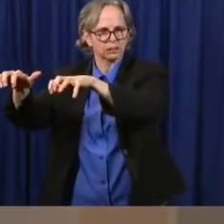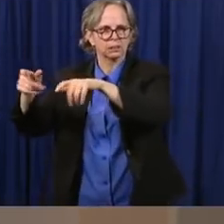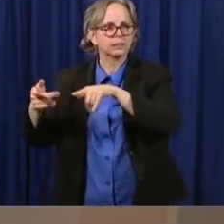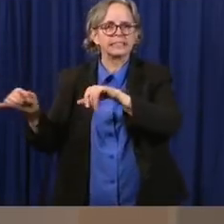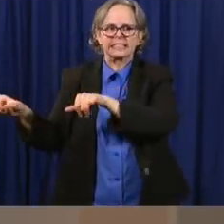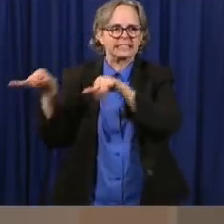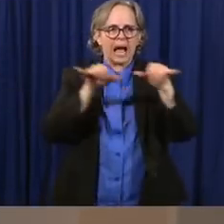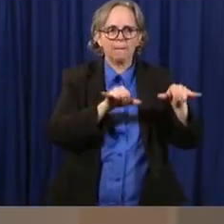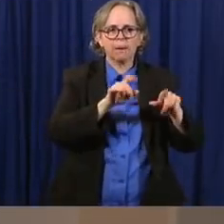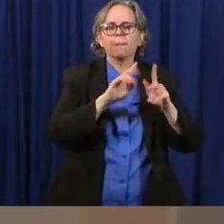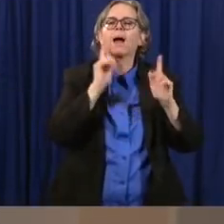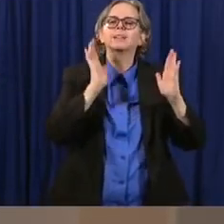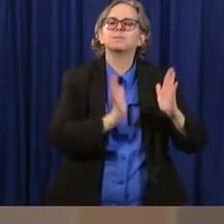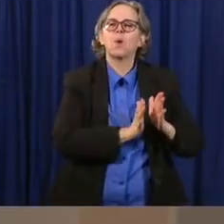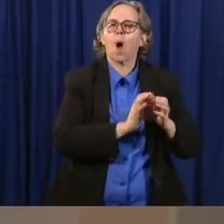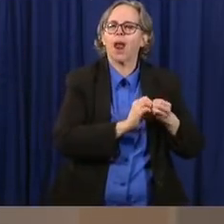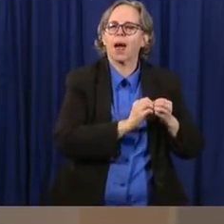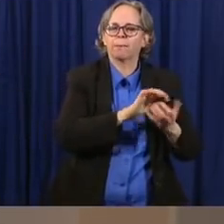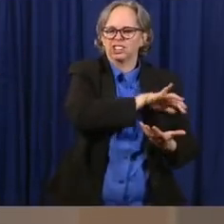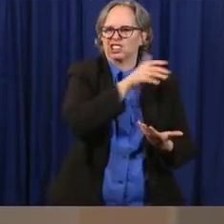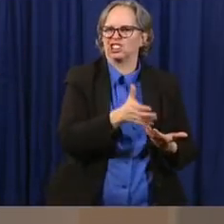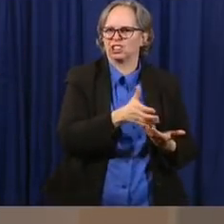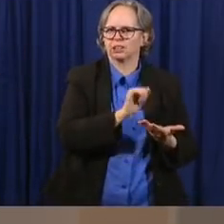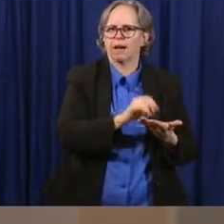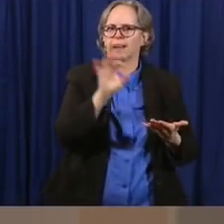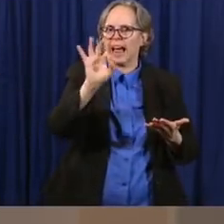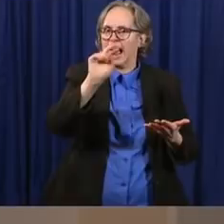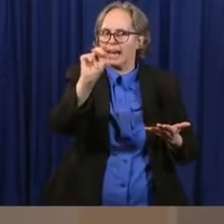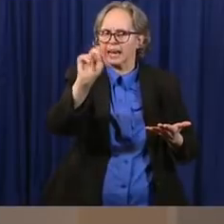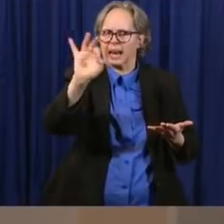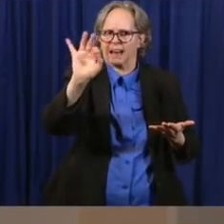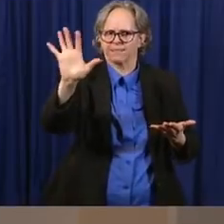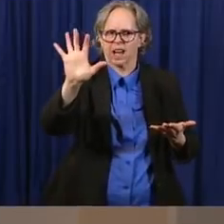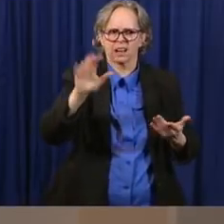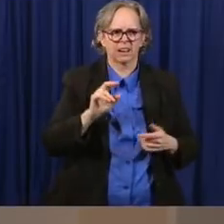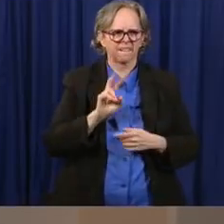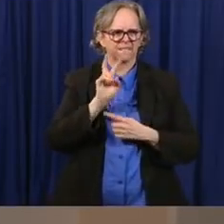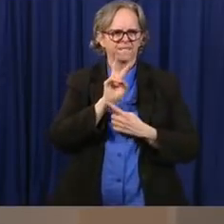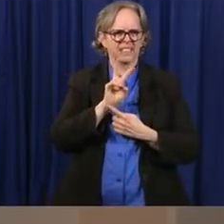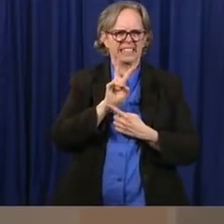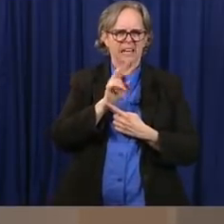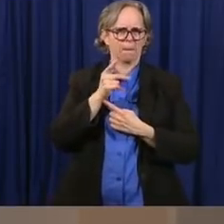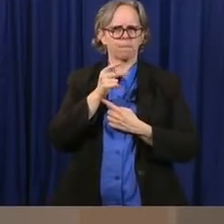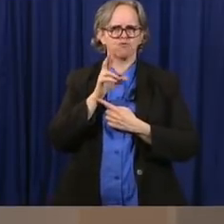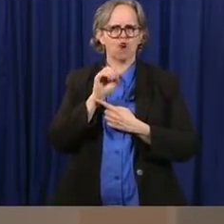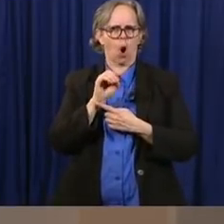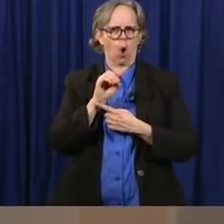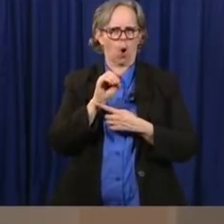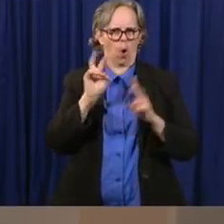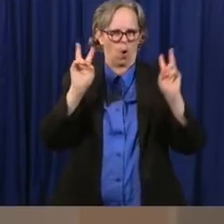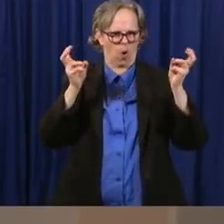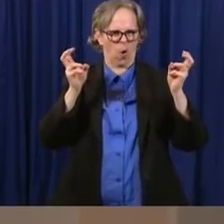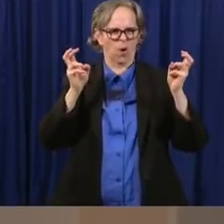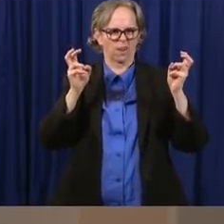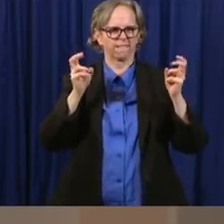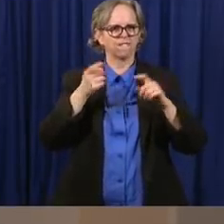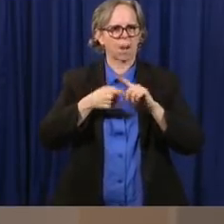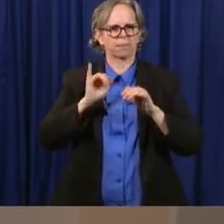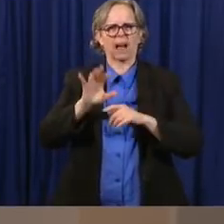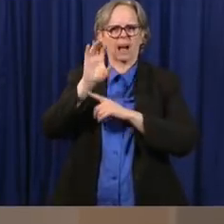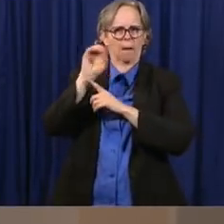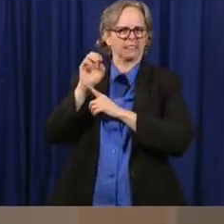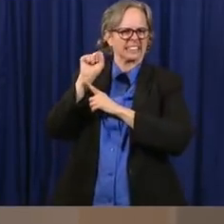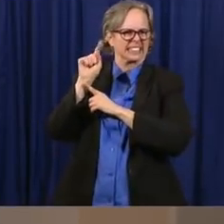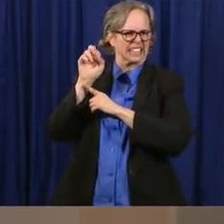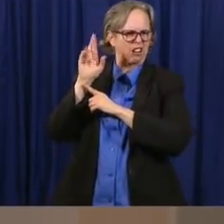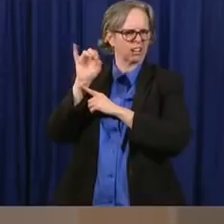this. It's through their VPRO, which is vaporizing, which is a vaporizing hydrogen peroxide